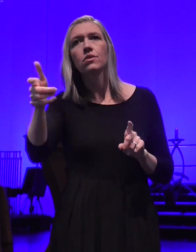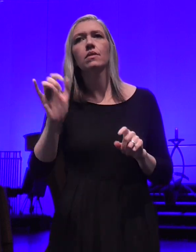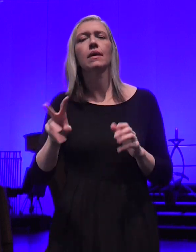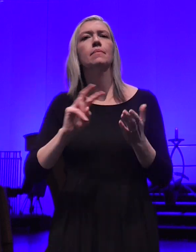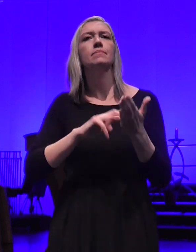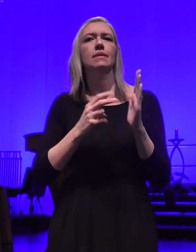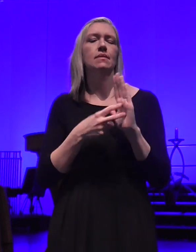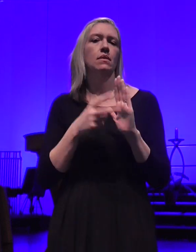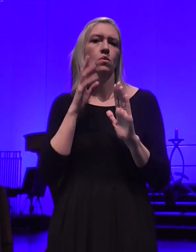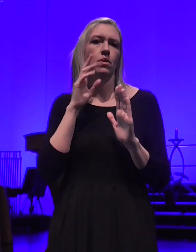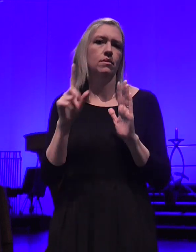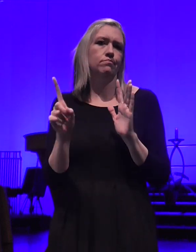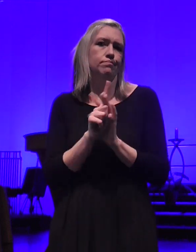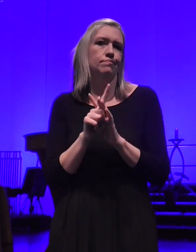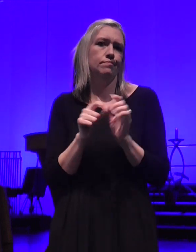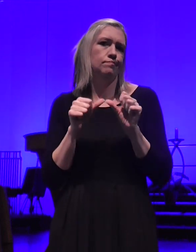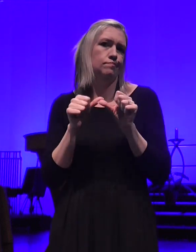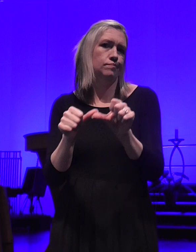through.